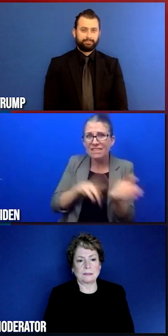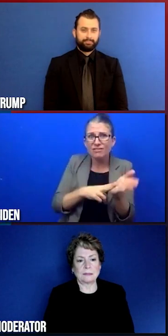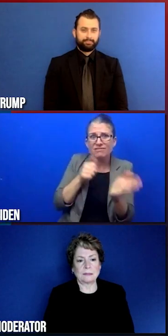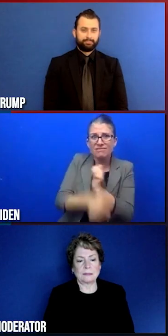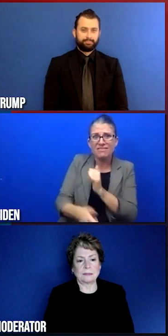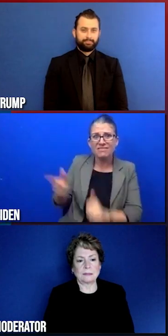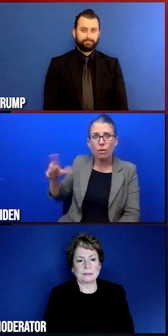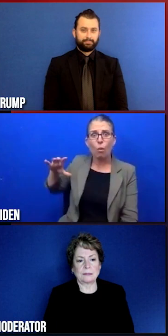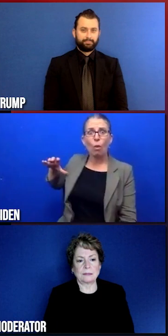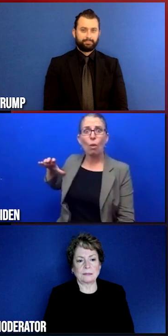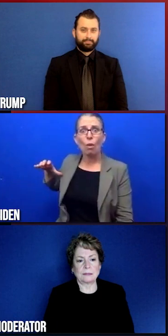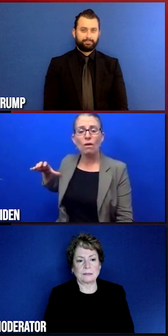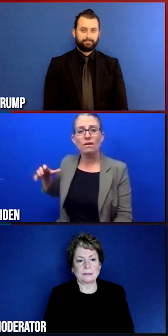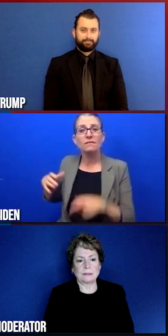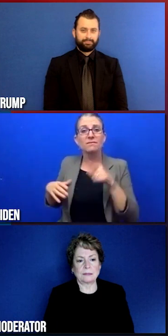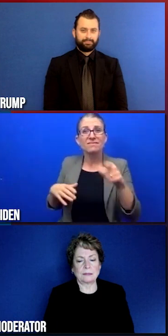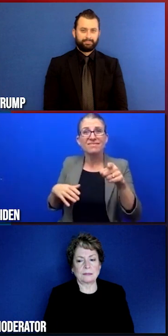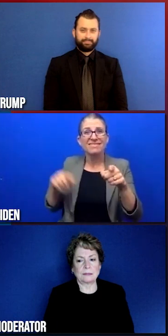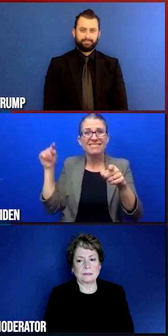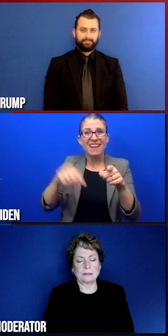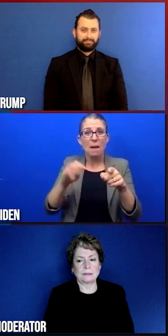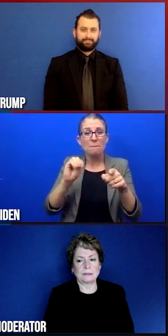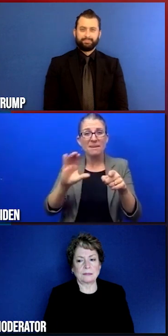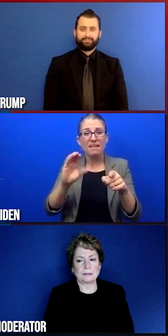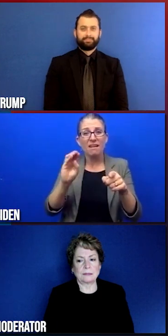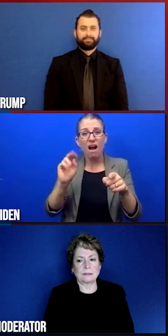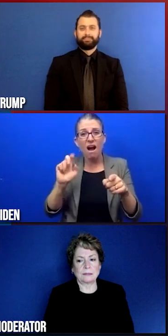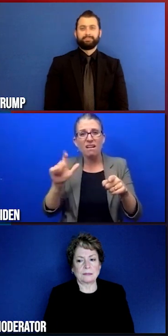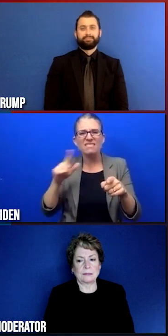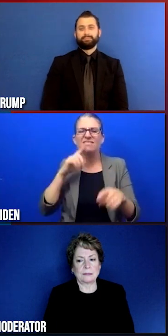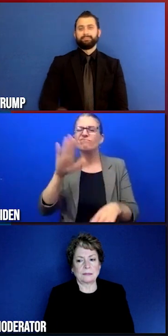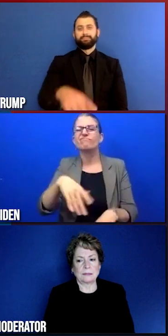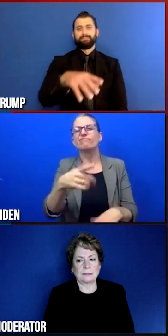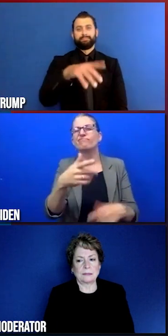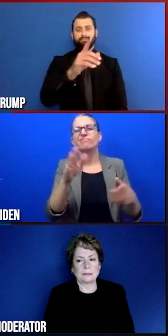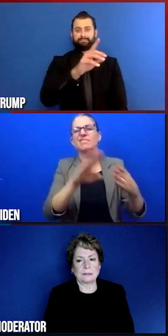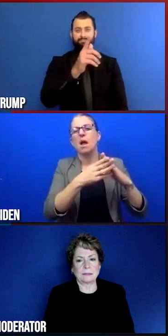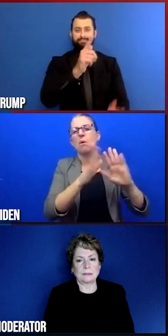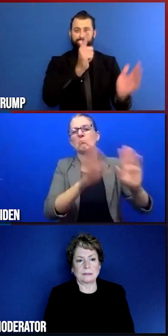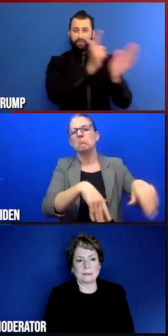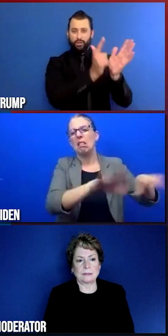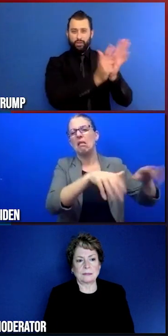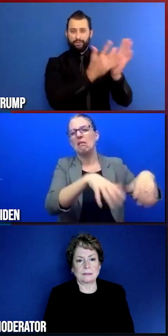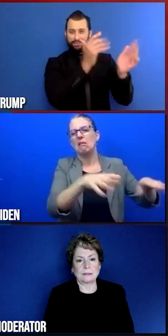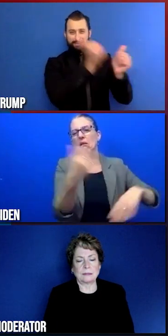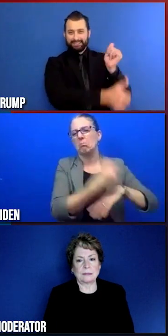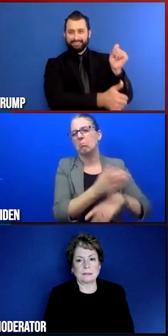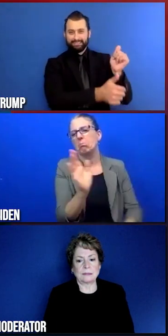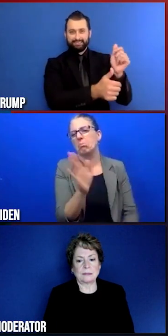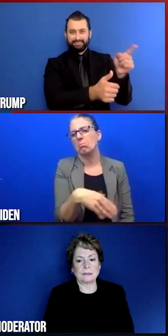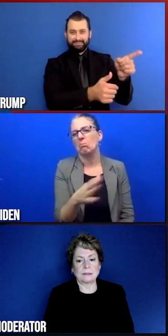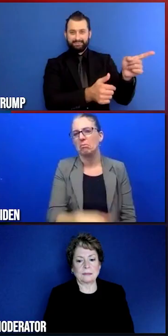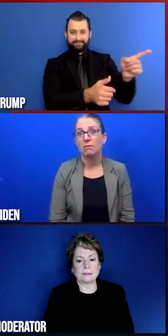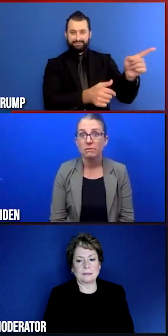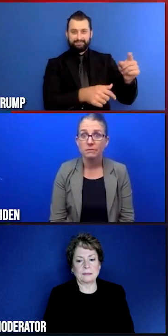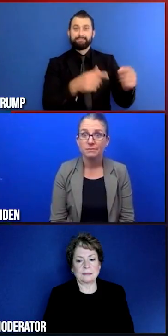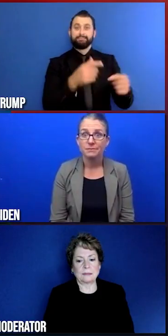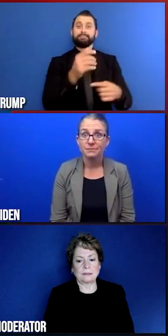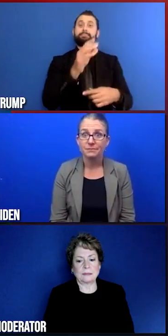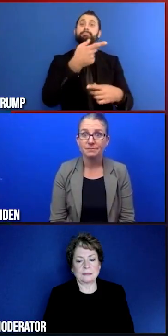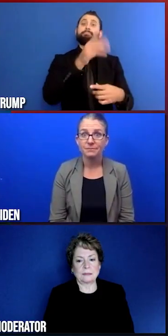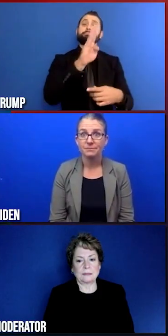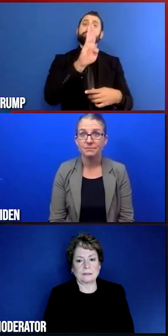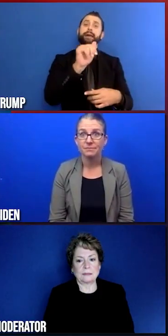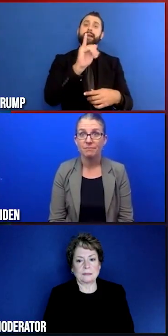matter with these guys? The bill that was passed in the House was a bailout of badly run, high-crime, Democrat, all run